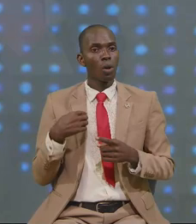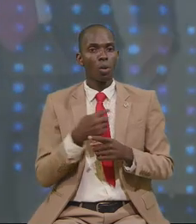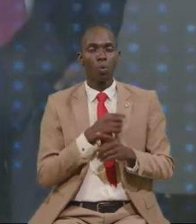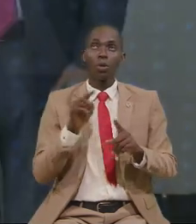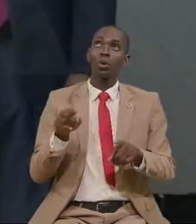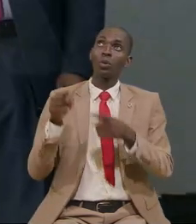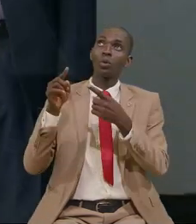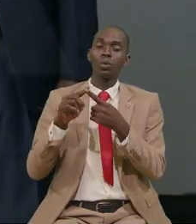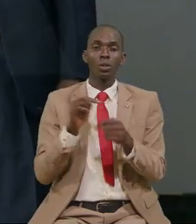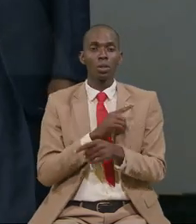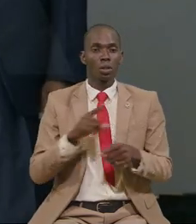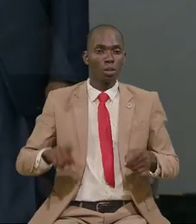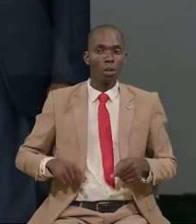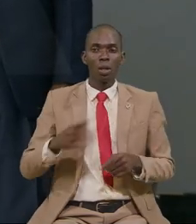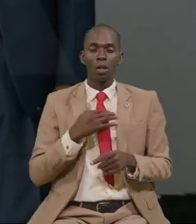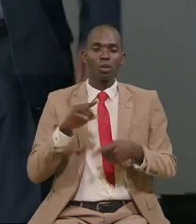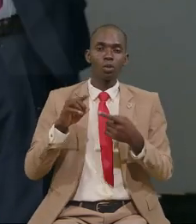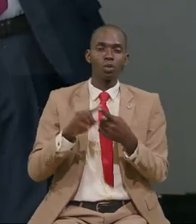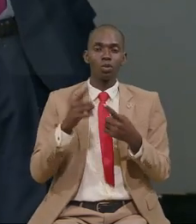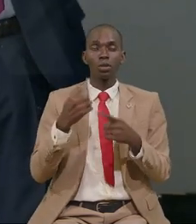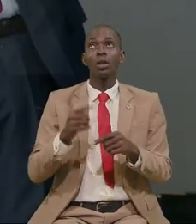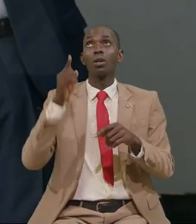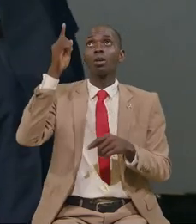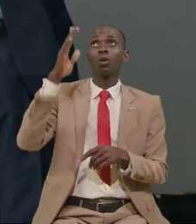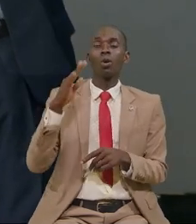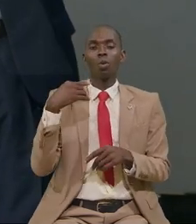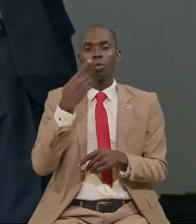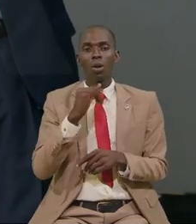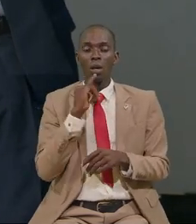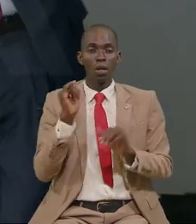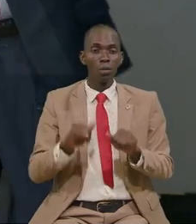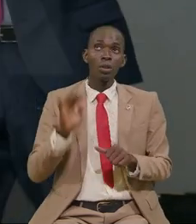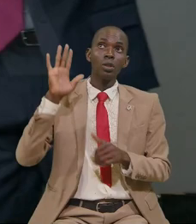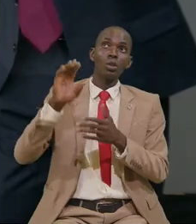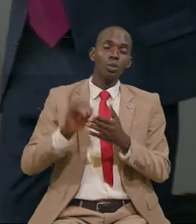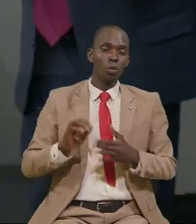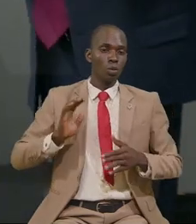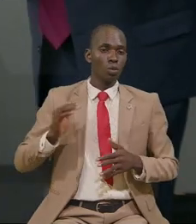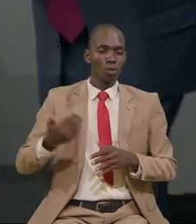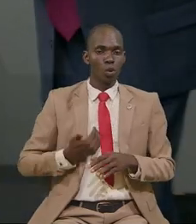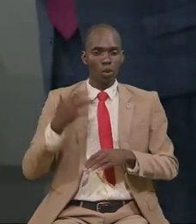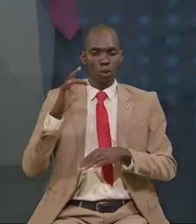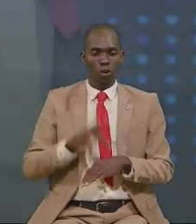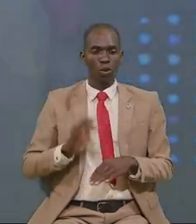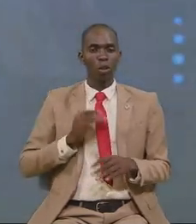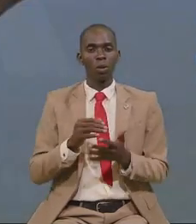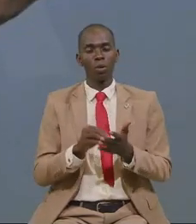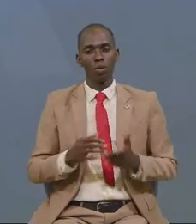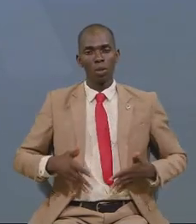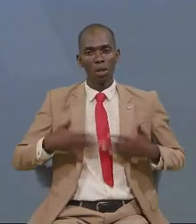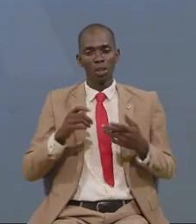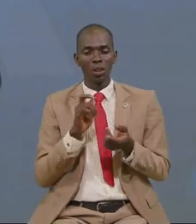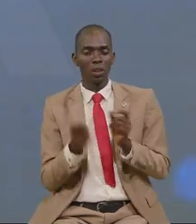the God who is able, he so touches our lives, it transforms our lives,